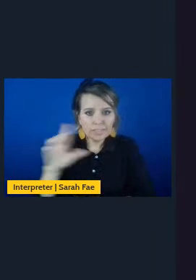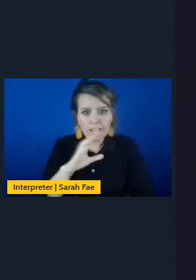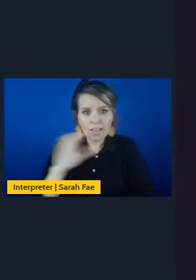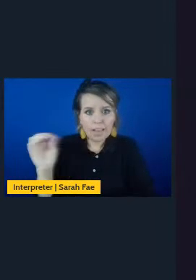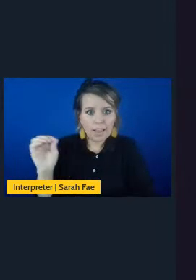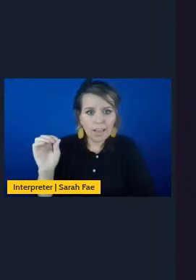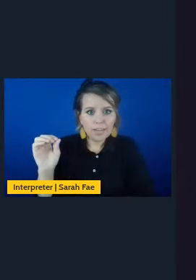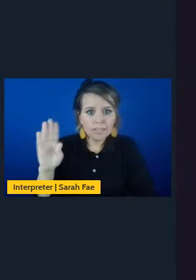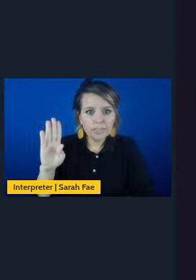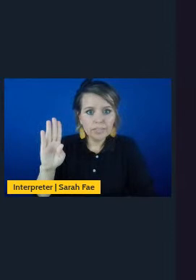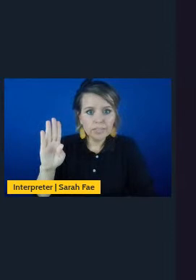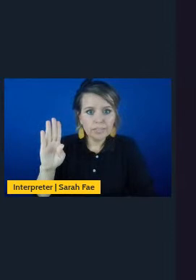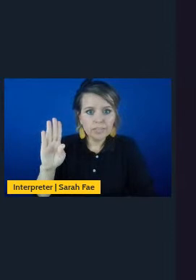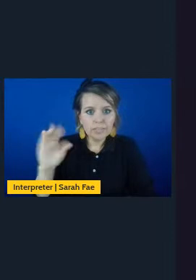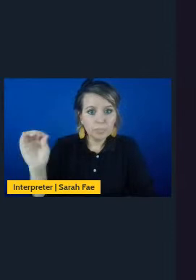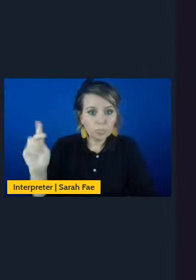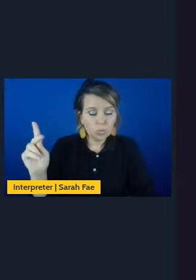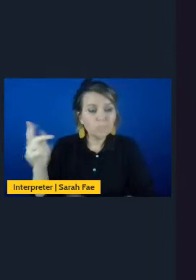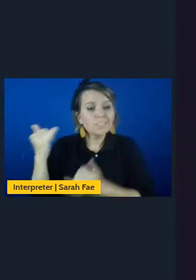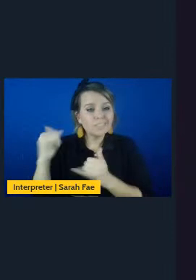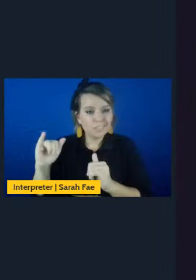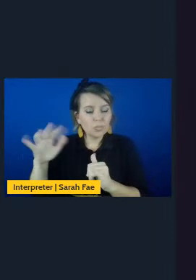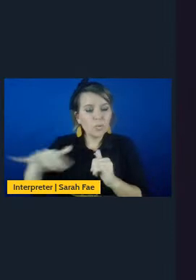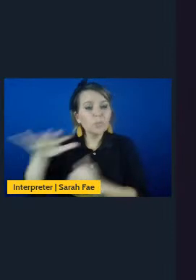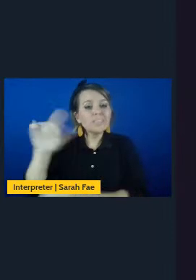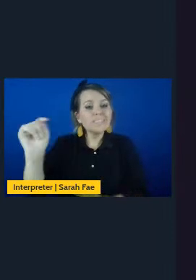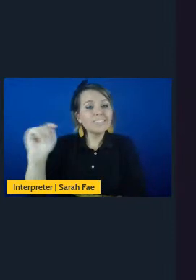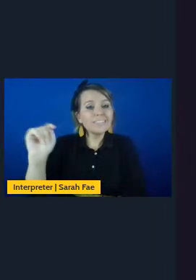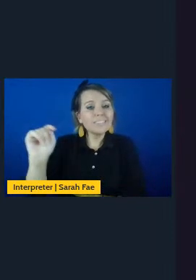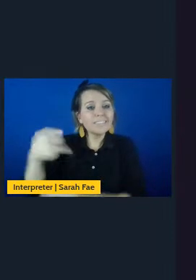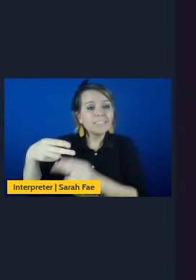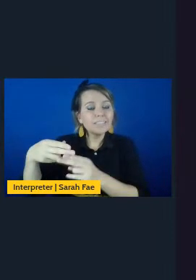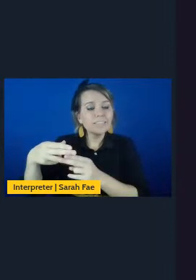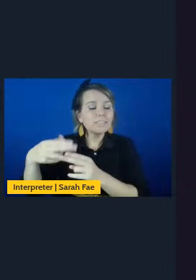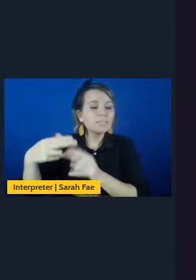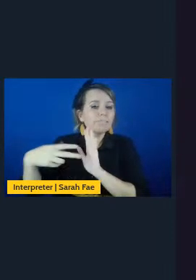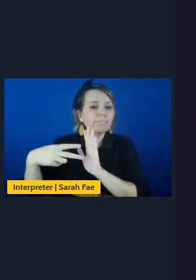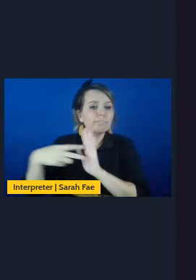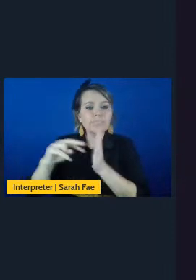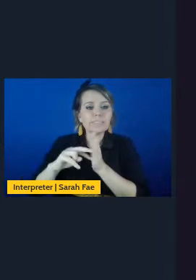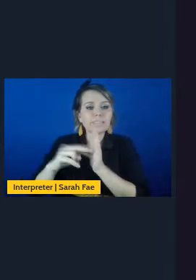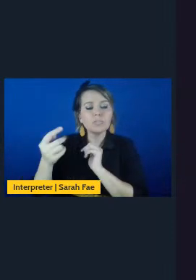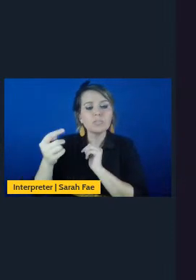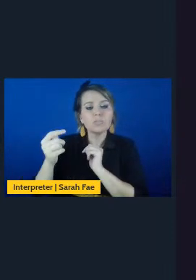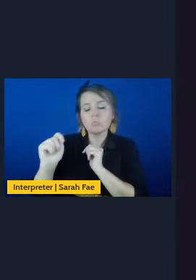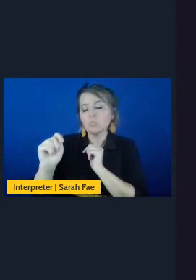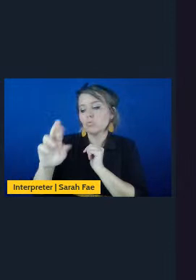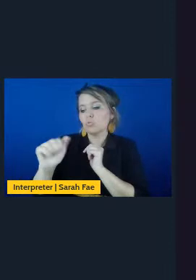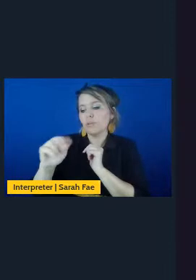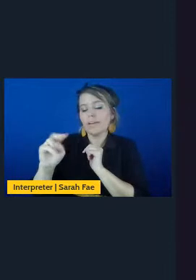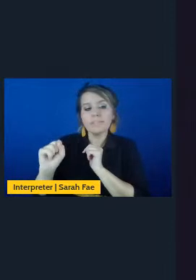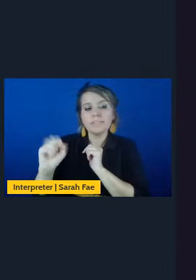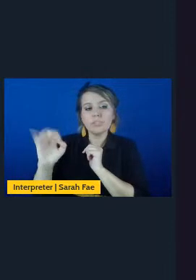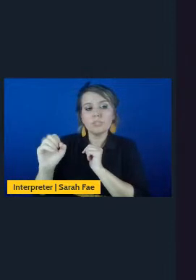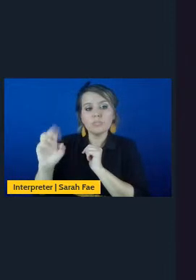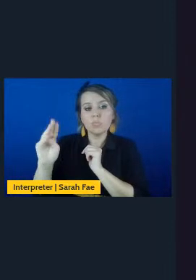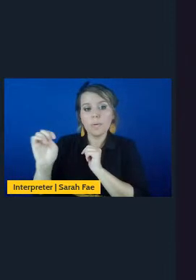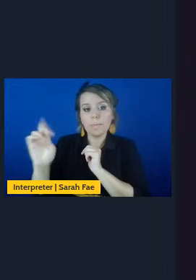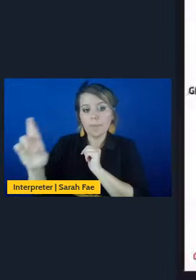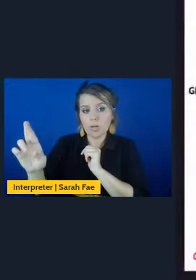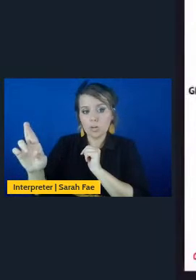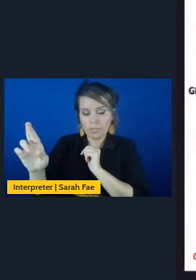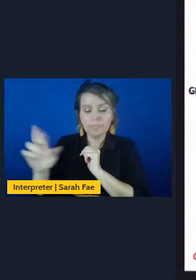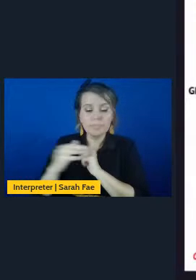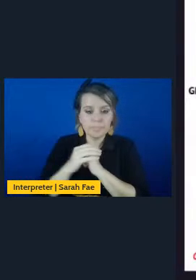around. And yes, the T stands for transformer, and both are leveraging transformer and attention.